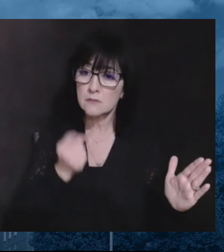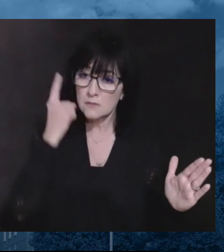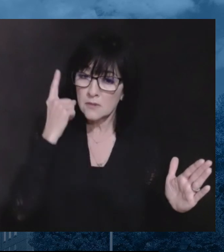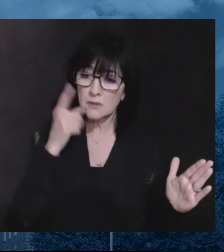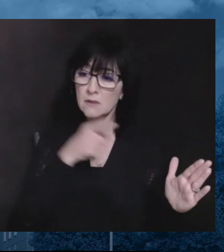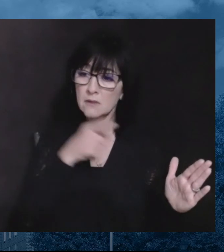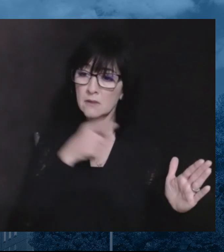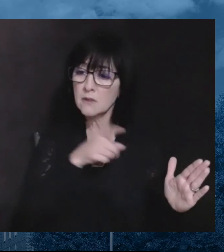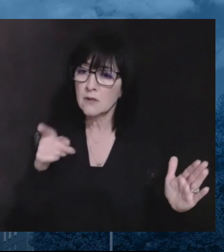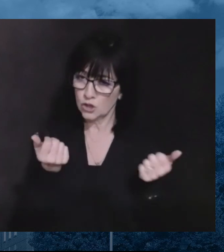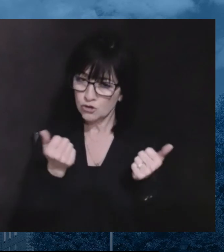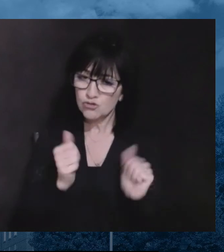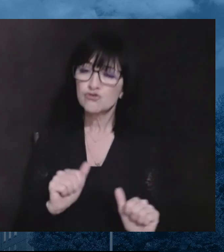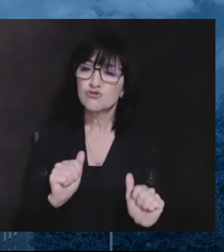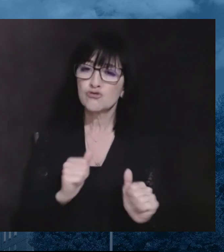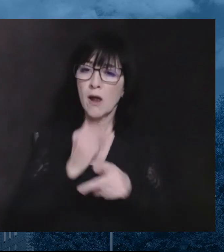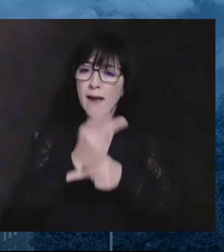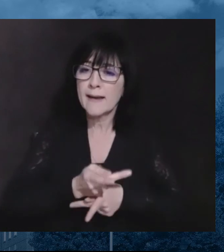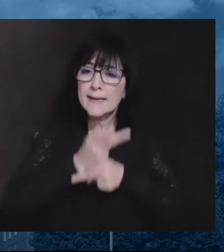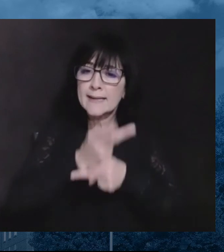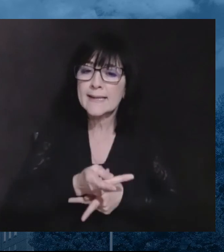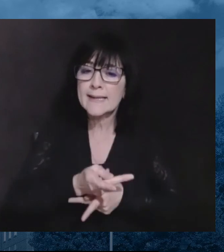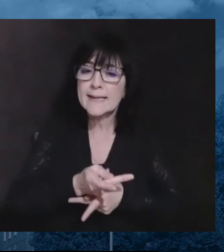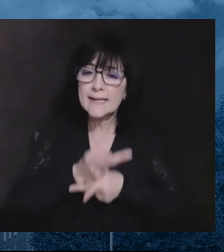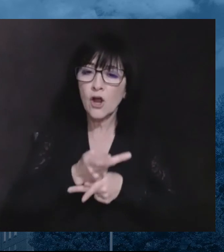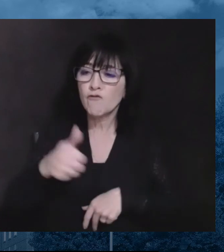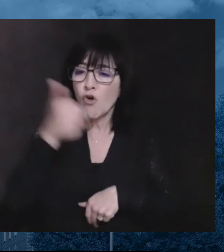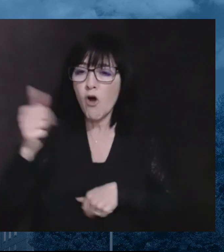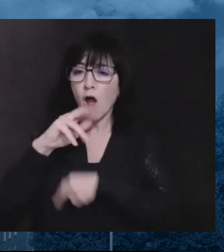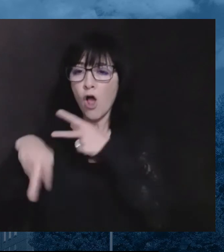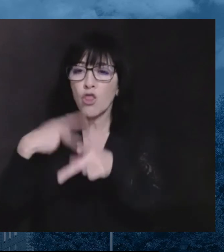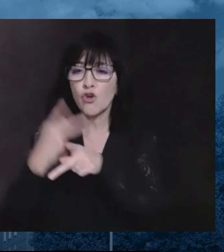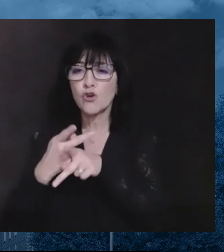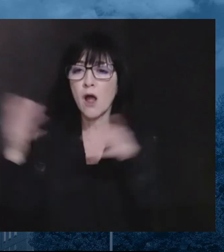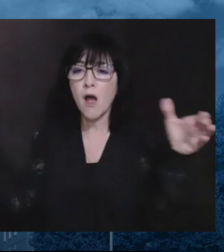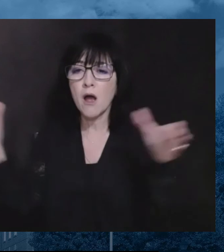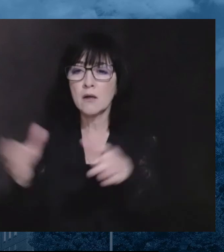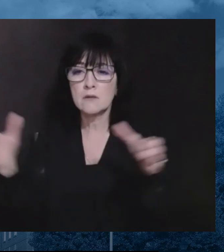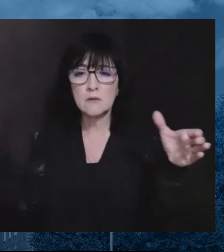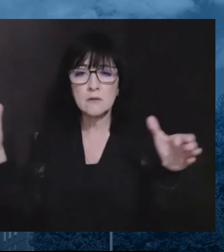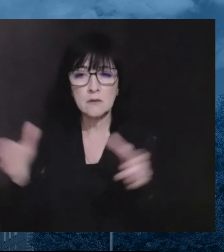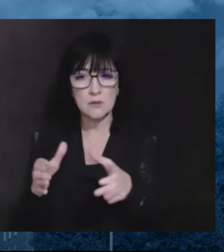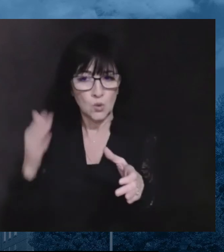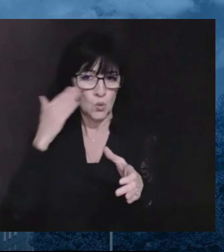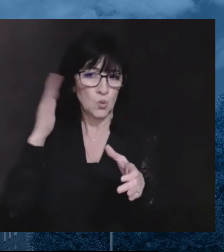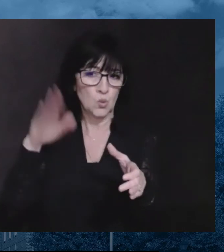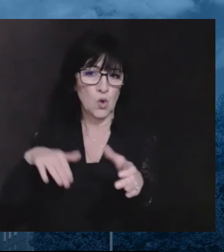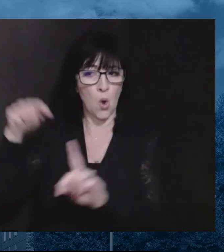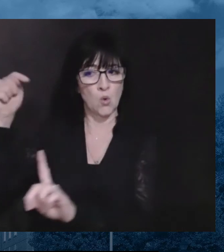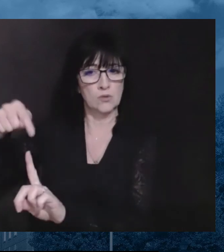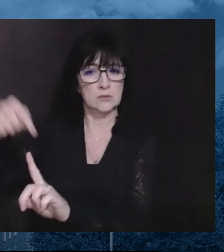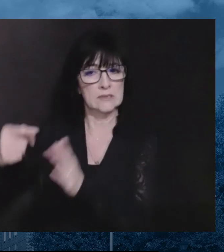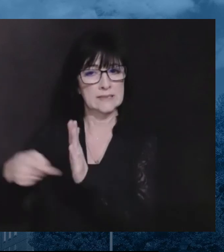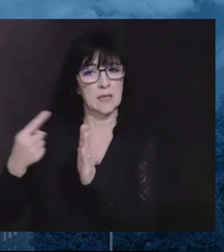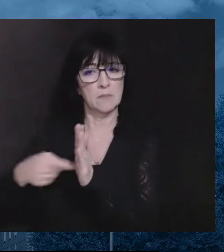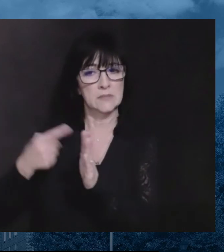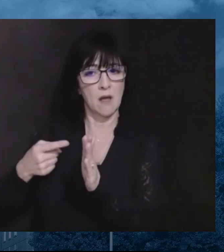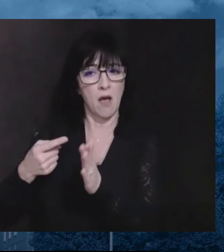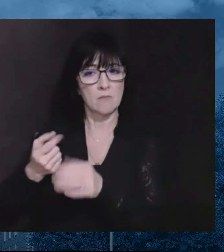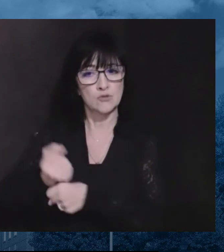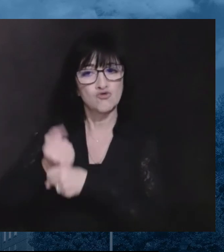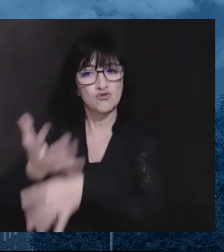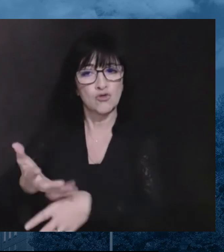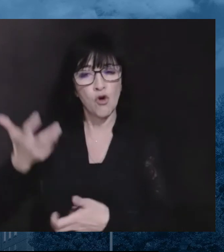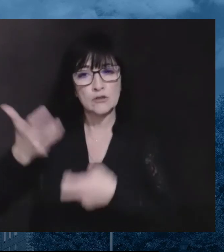other gathering places that we know are a problem. And we know they're a problem because of the